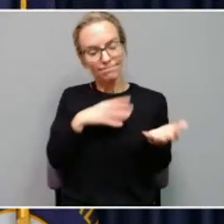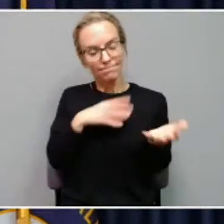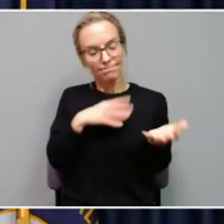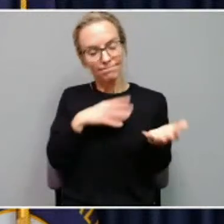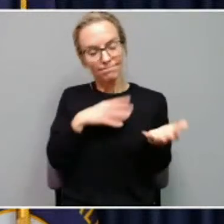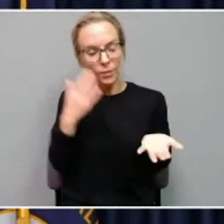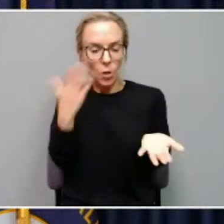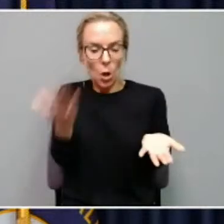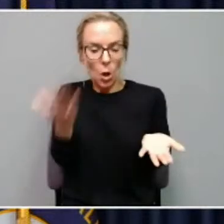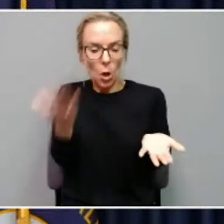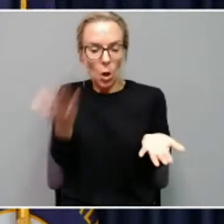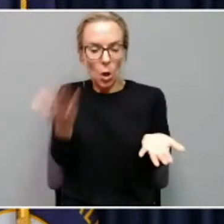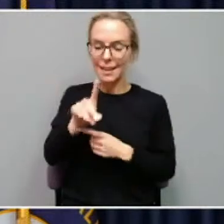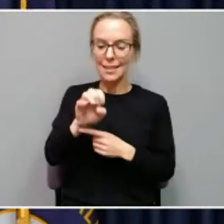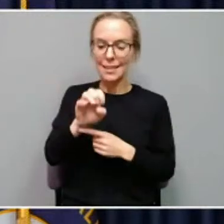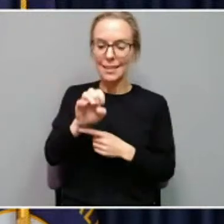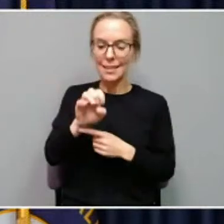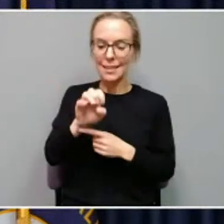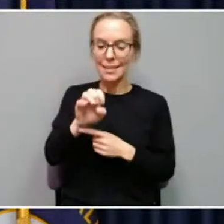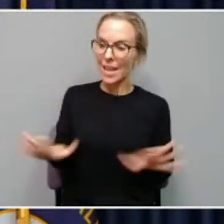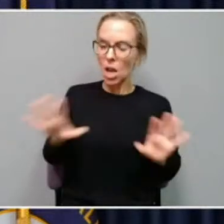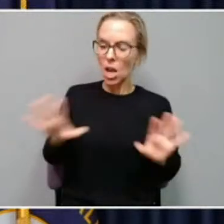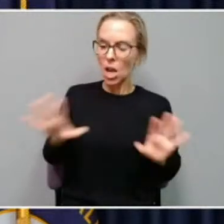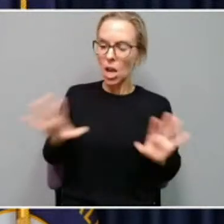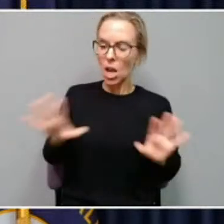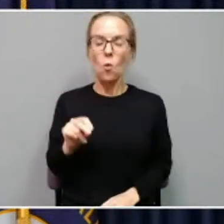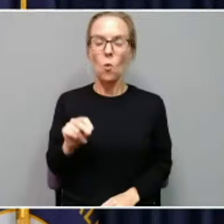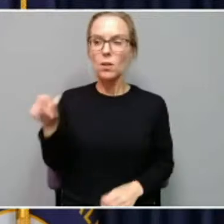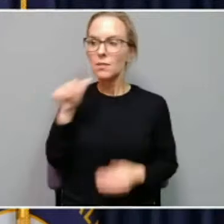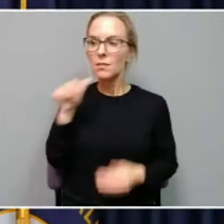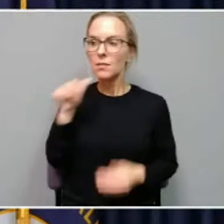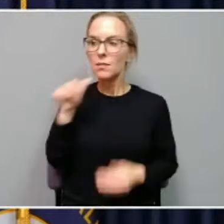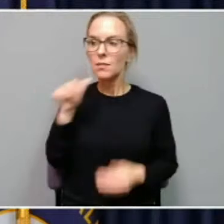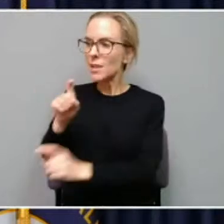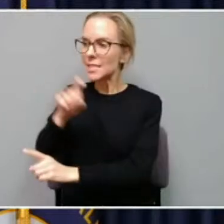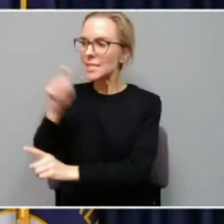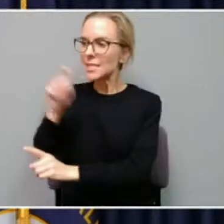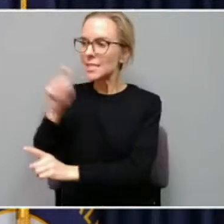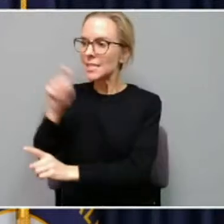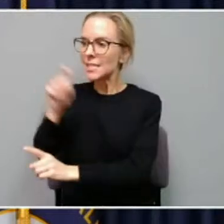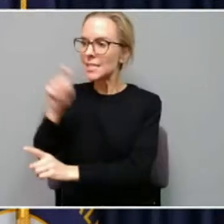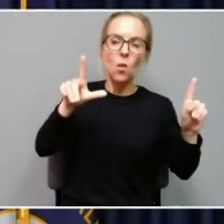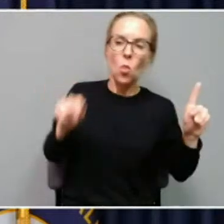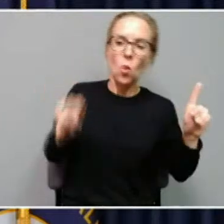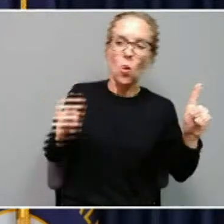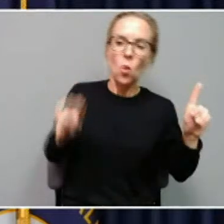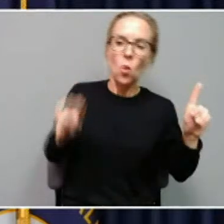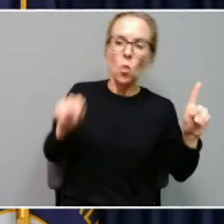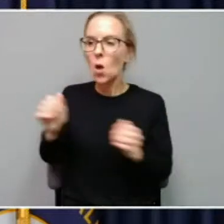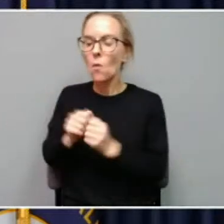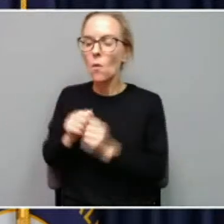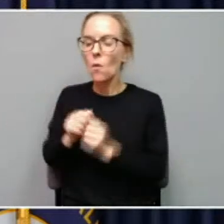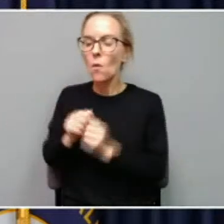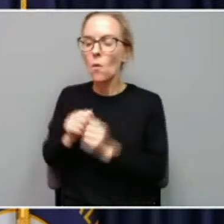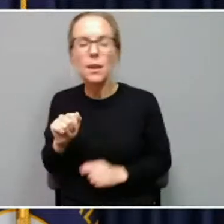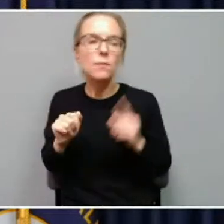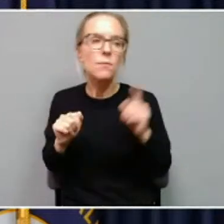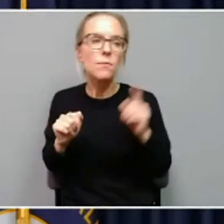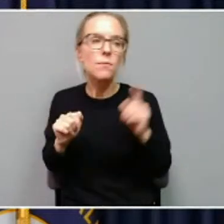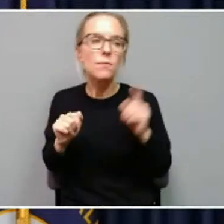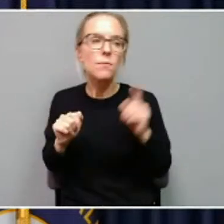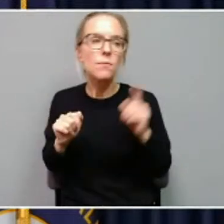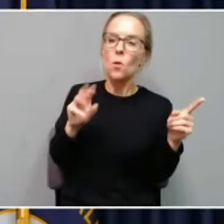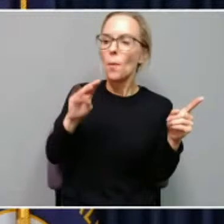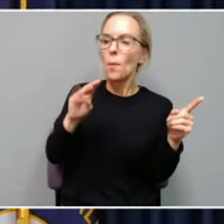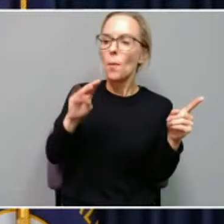Delta variant isn't done with us, and it's not done with Texas and Florida. It's not done with Alabama or